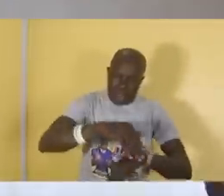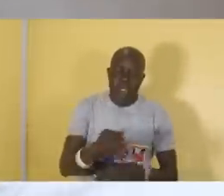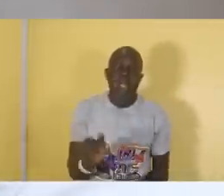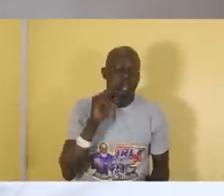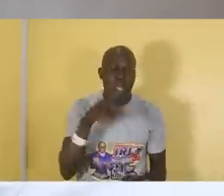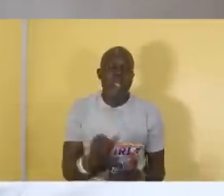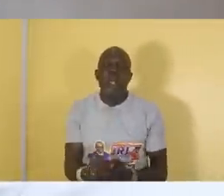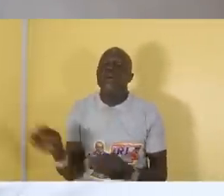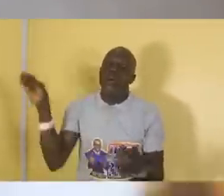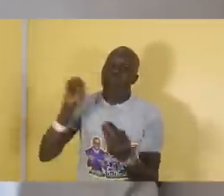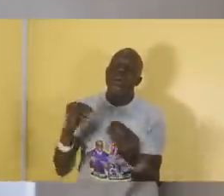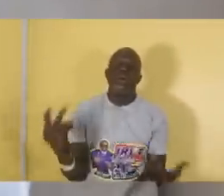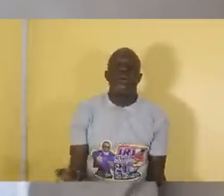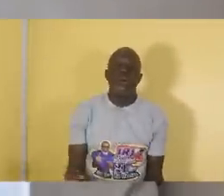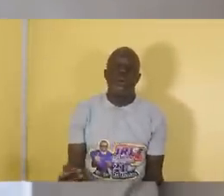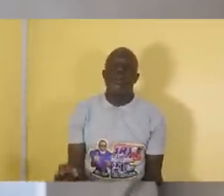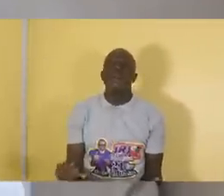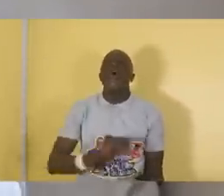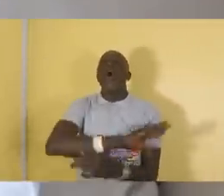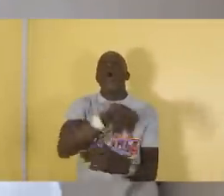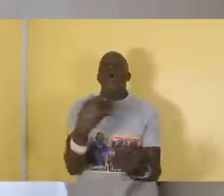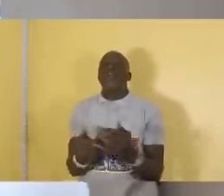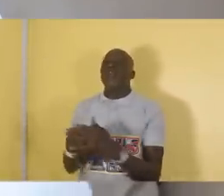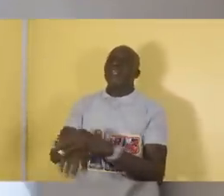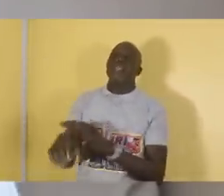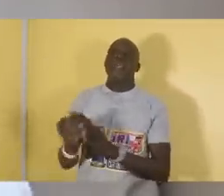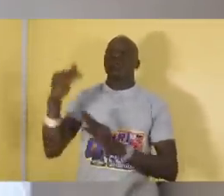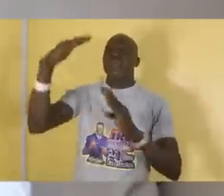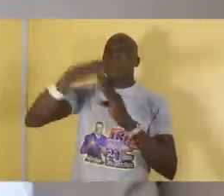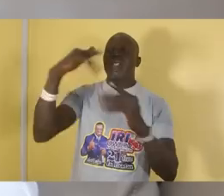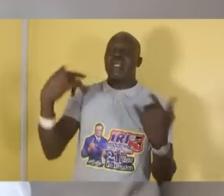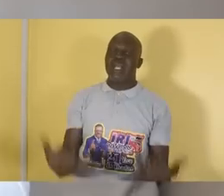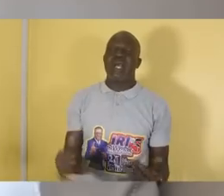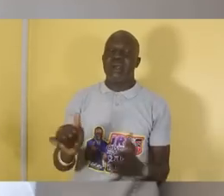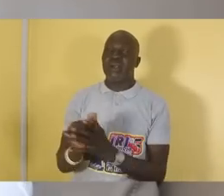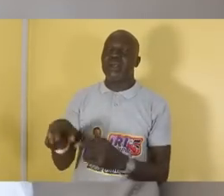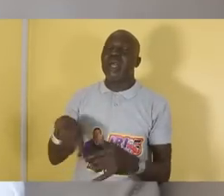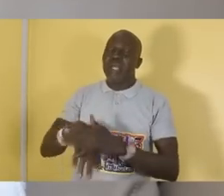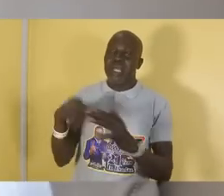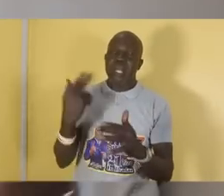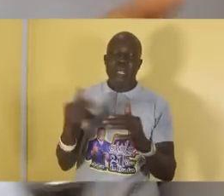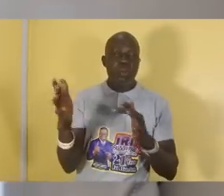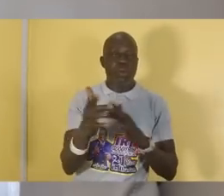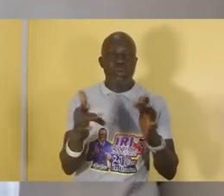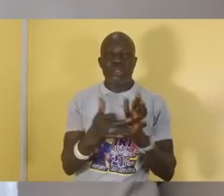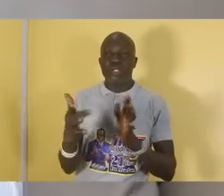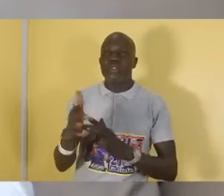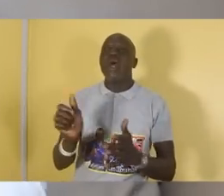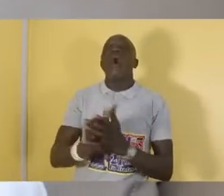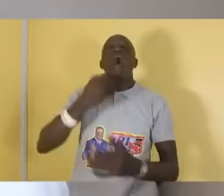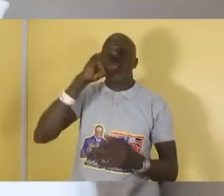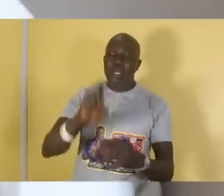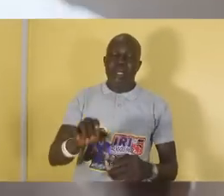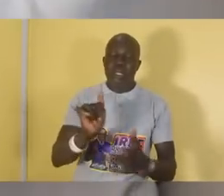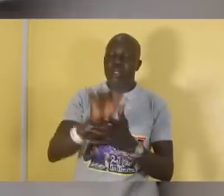other person send it. Oh, what the doubles for? Now me double money. But where you tell when they put it away? All of you and the judge. Hey, I'm going to tell you. In the name of Jesus, I declare.